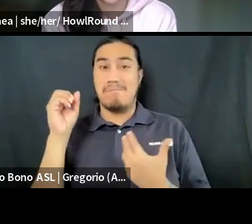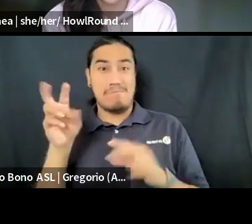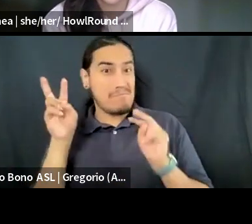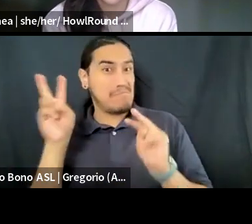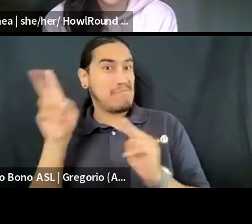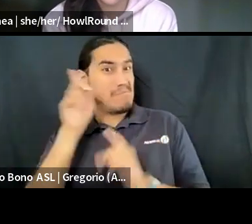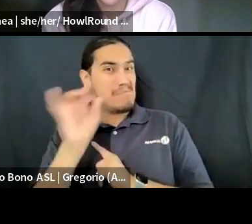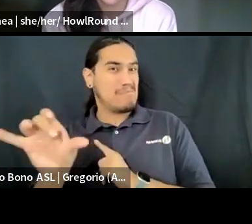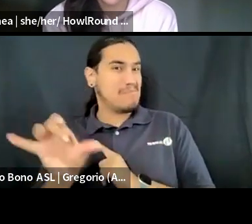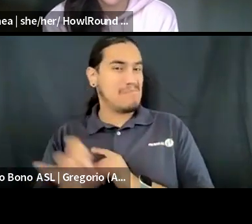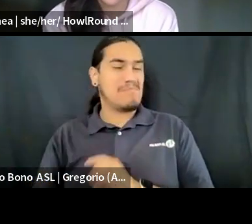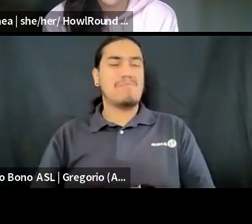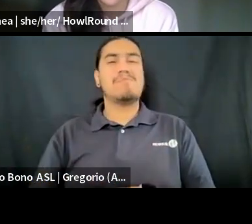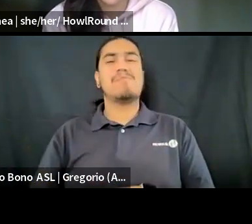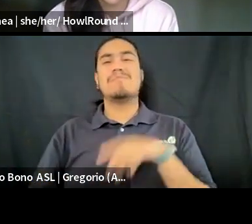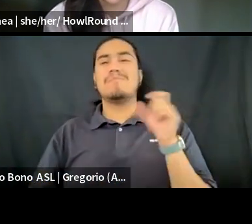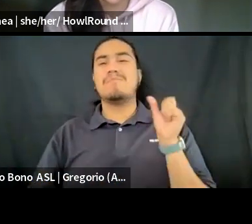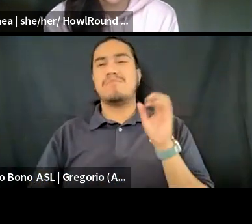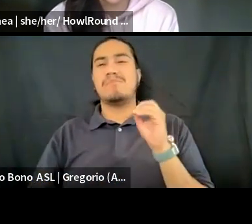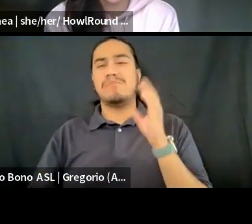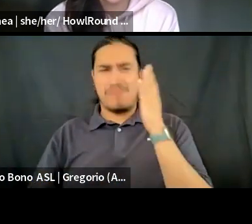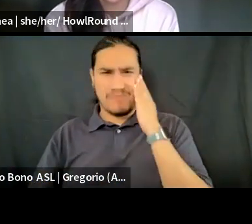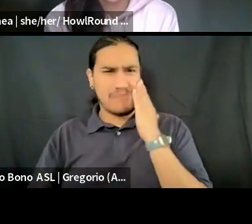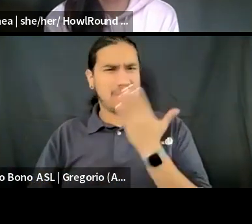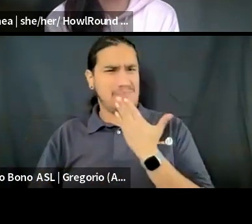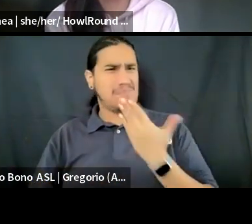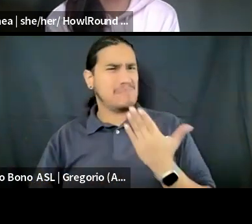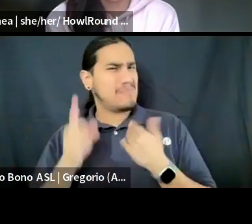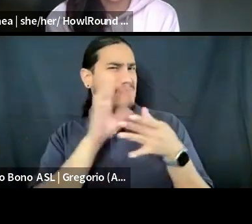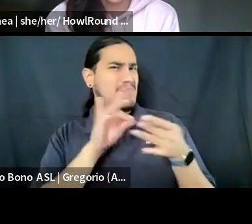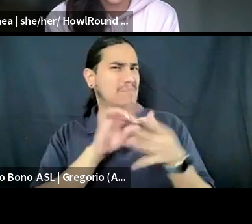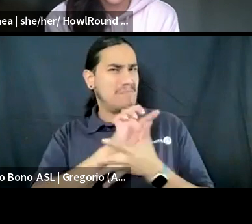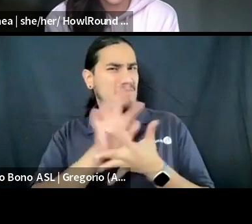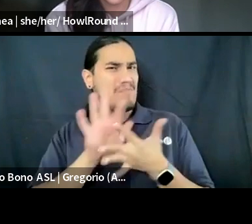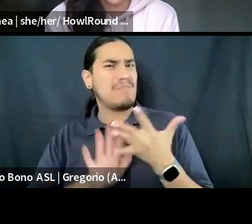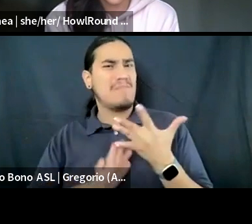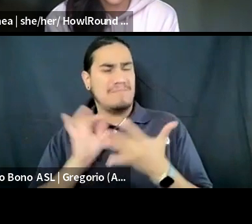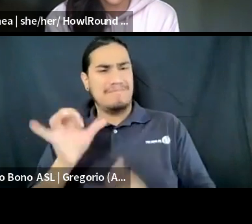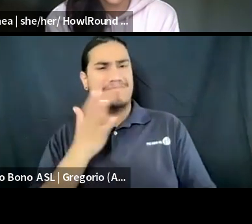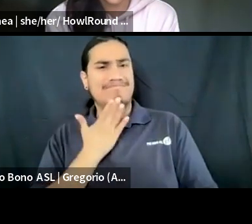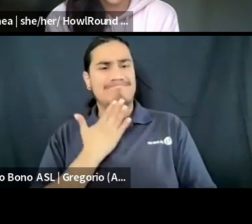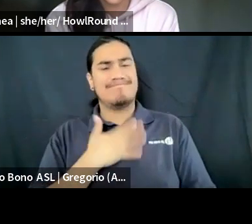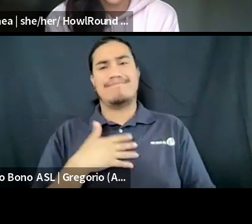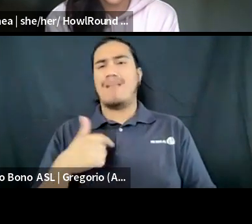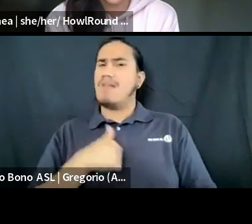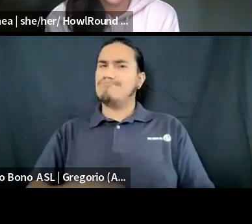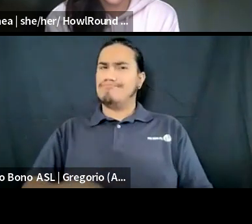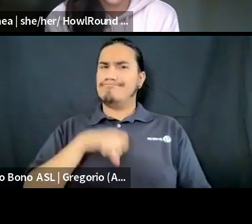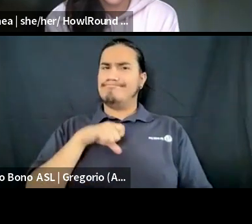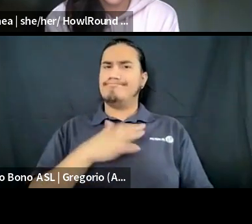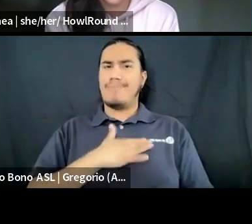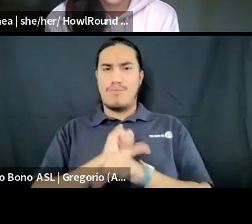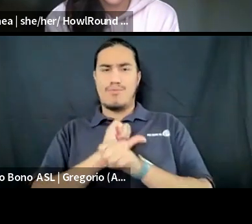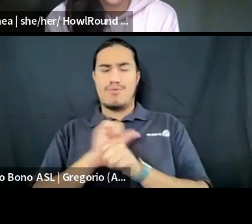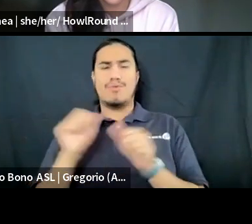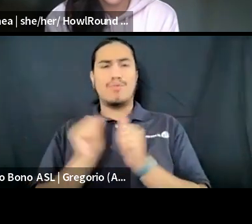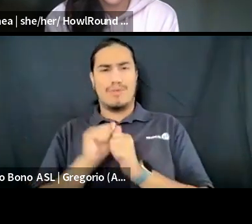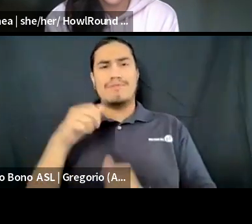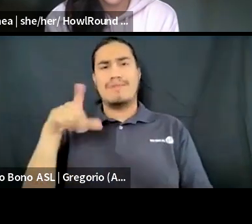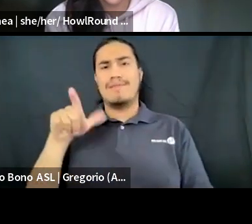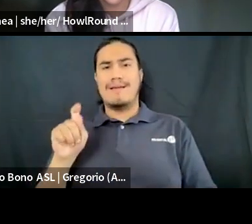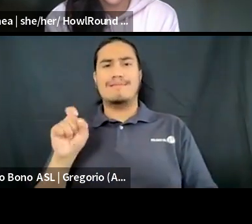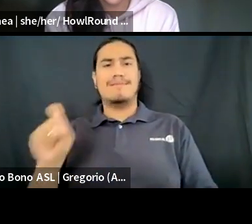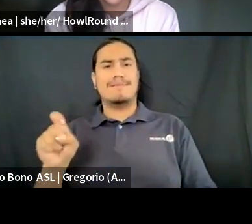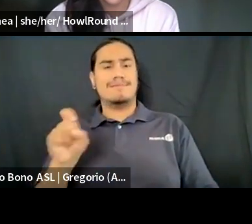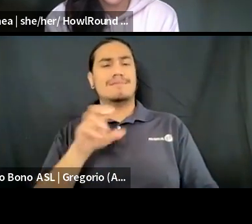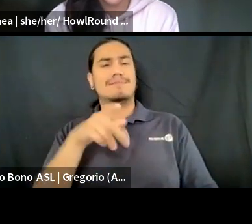that. So, you know, thank you for mentioning that. I'm really proud of the work that I've been able to do with the Latinx Playwright Circle, and also proud of the